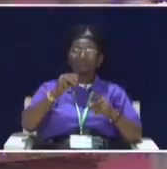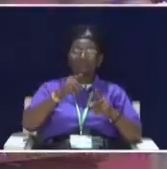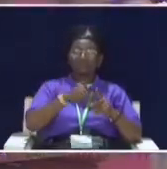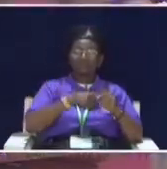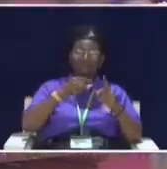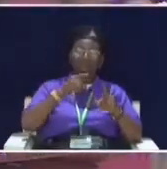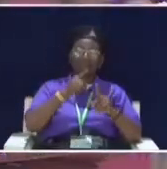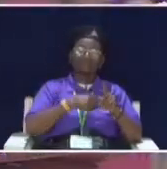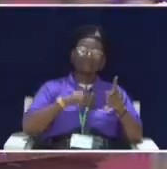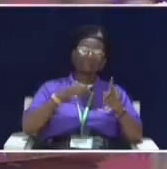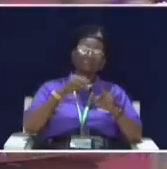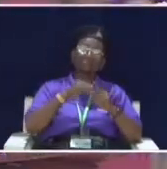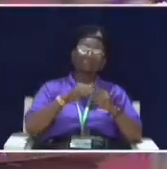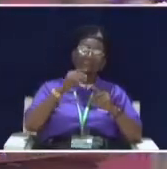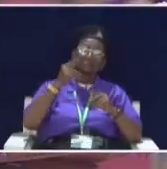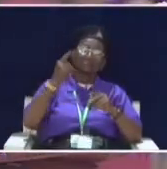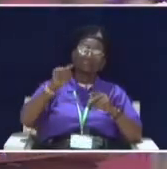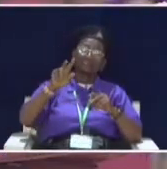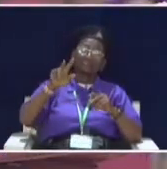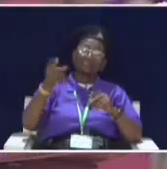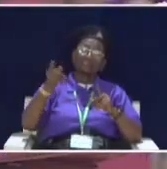In the third month.